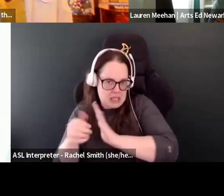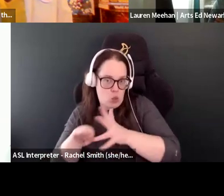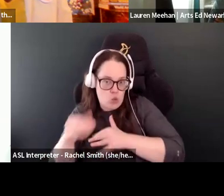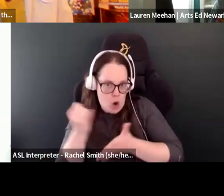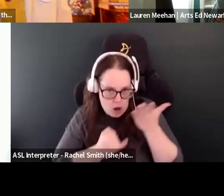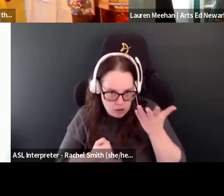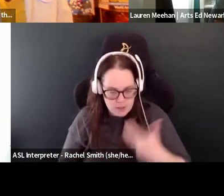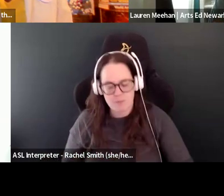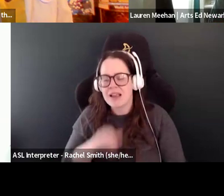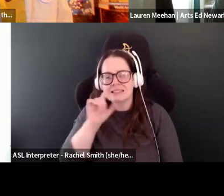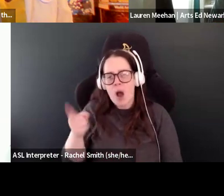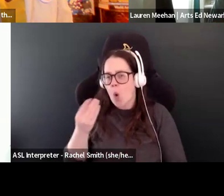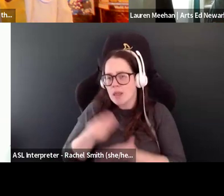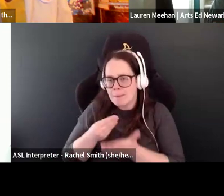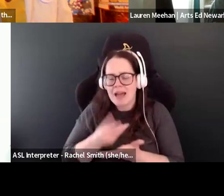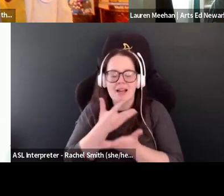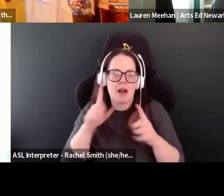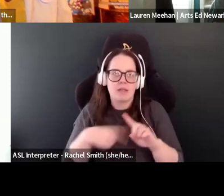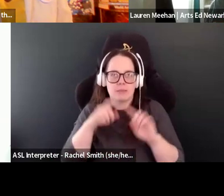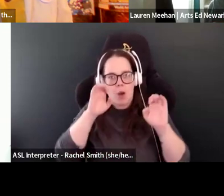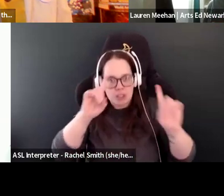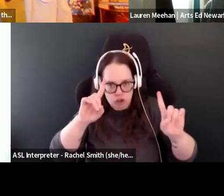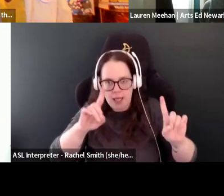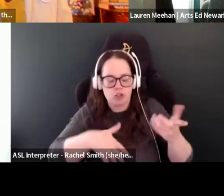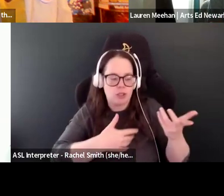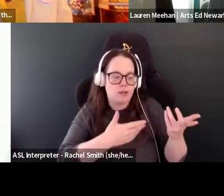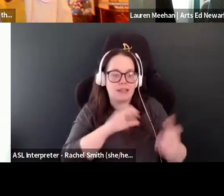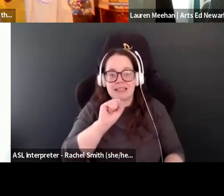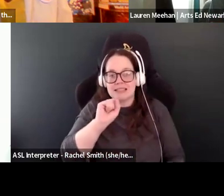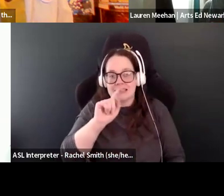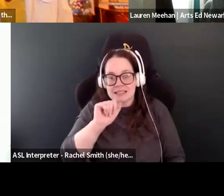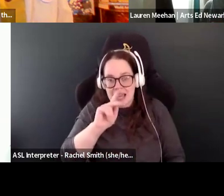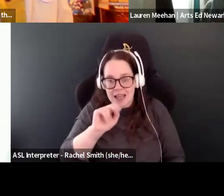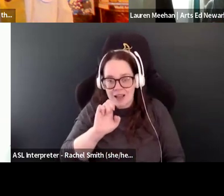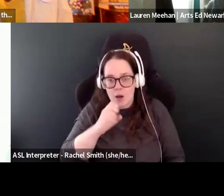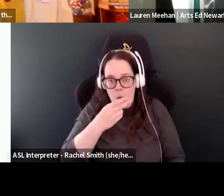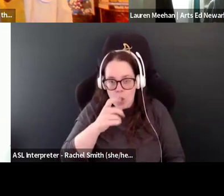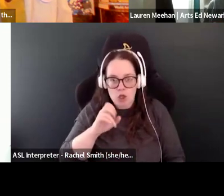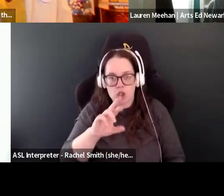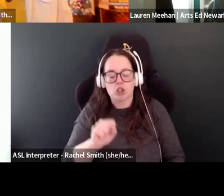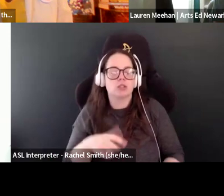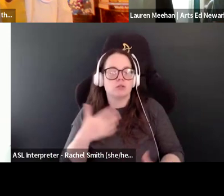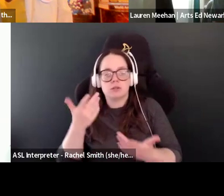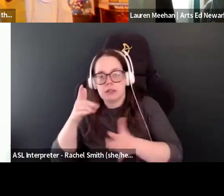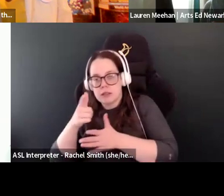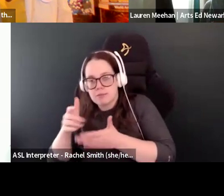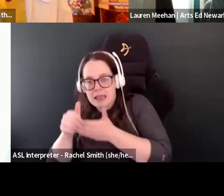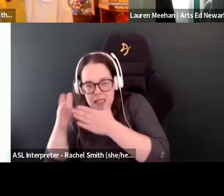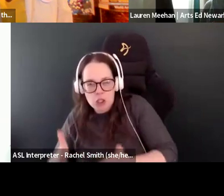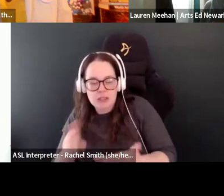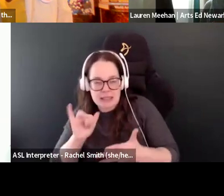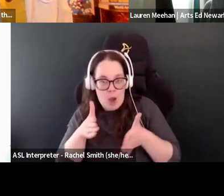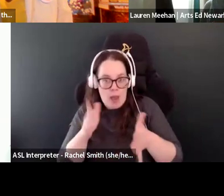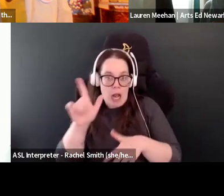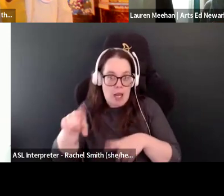educating stakeholders and educating leaders, raising awareness. So when it does come time to ask for a bigger investment, that groundwork is already there. So